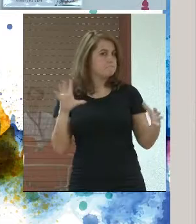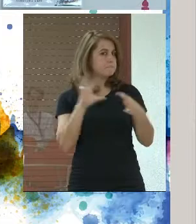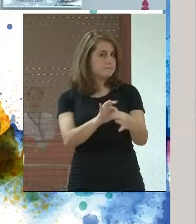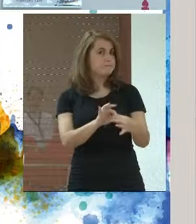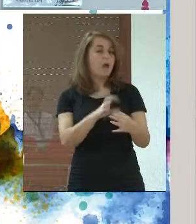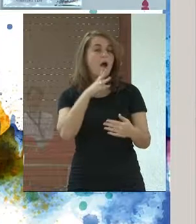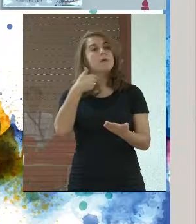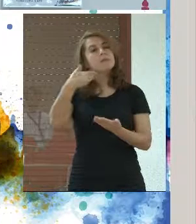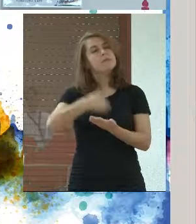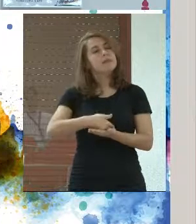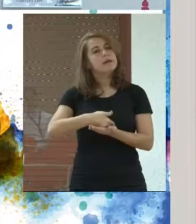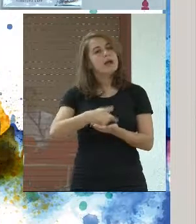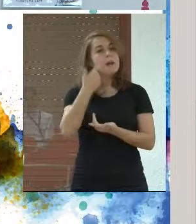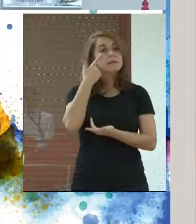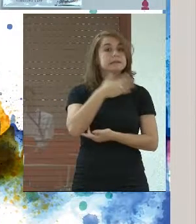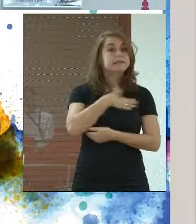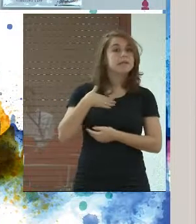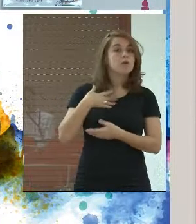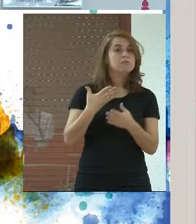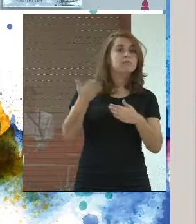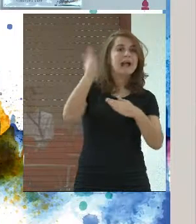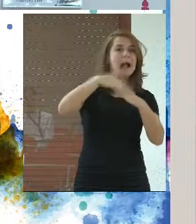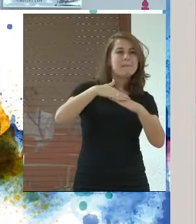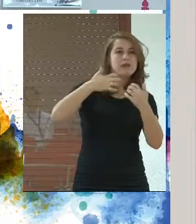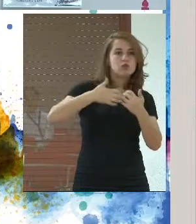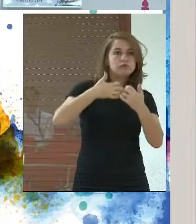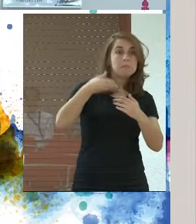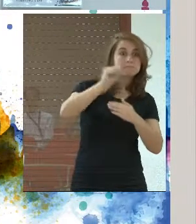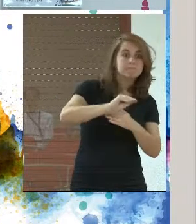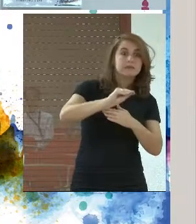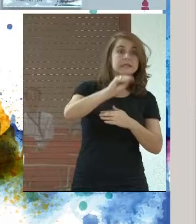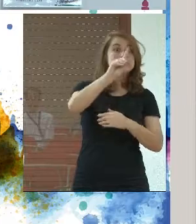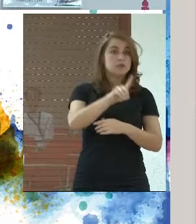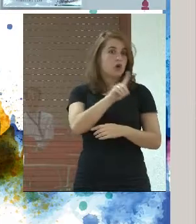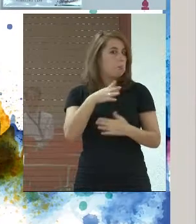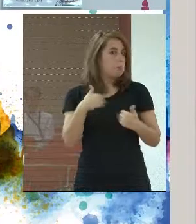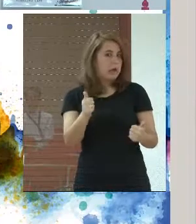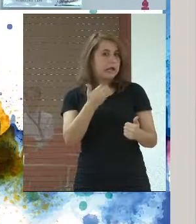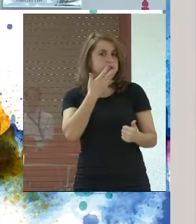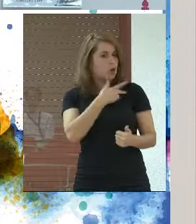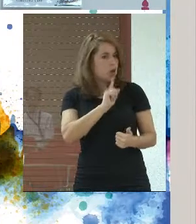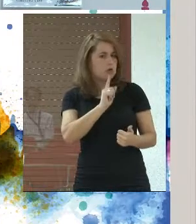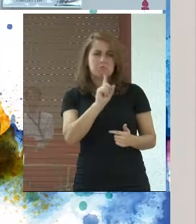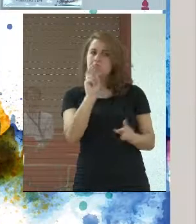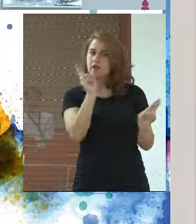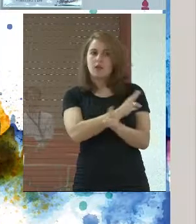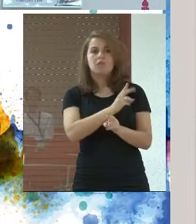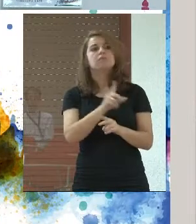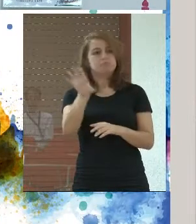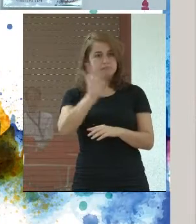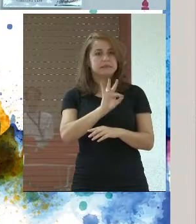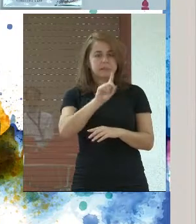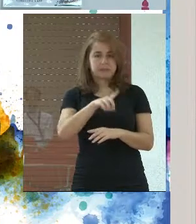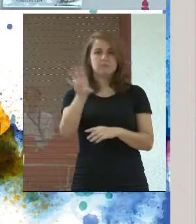with the format appropriate for the program. Now I can add the industrial layer. If I don't want to add the